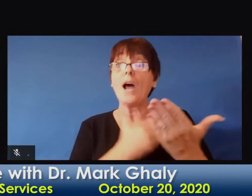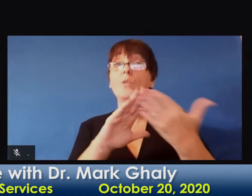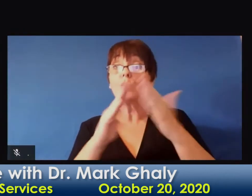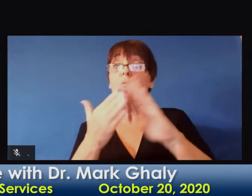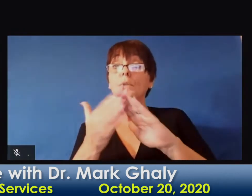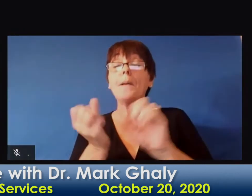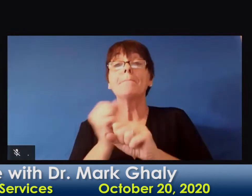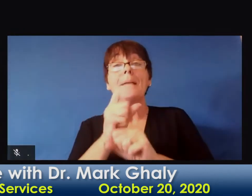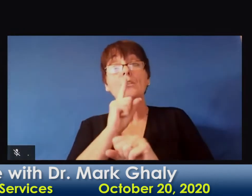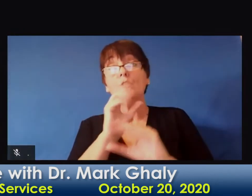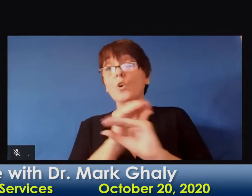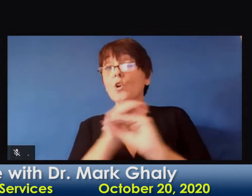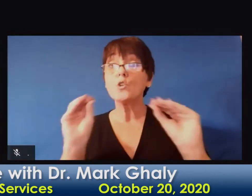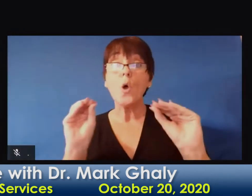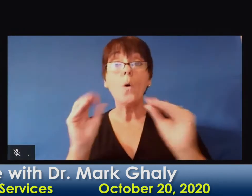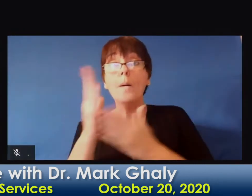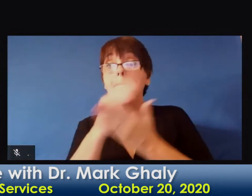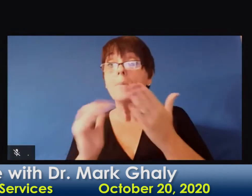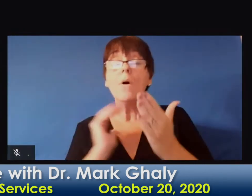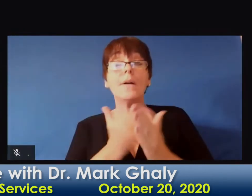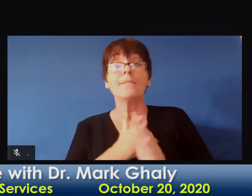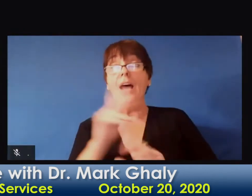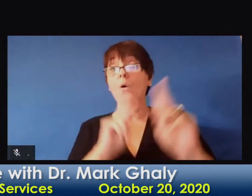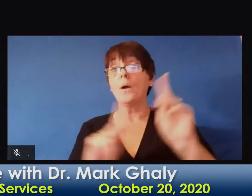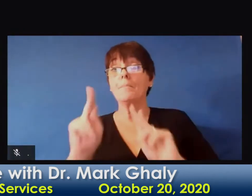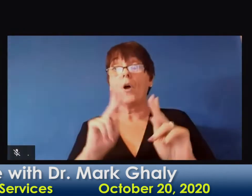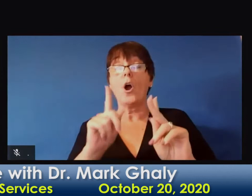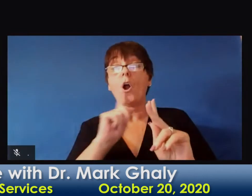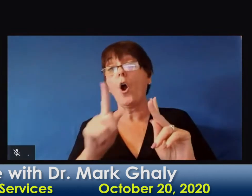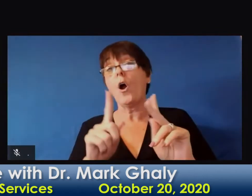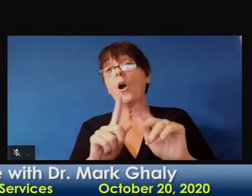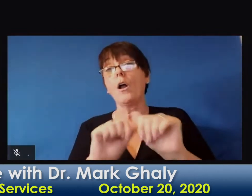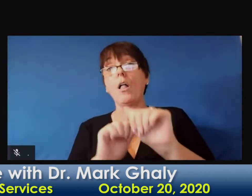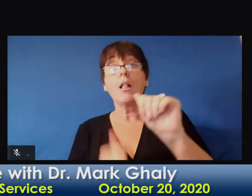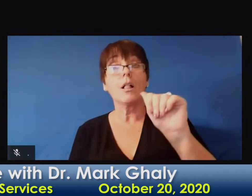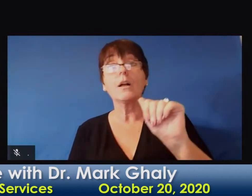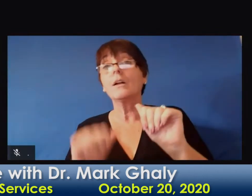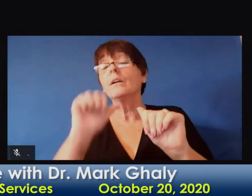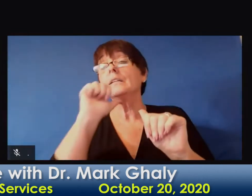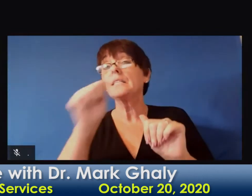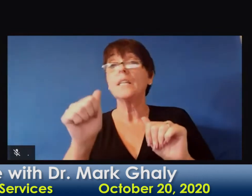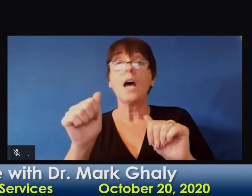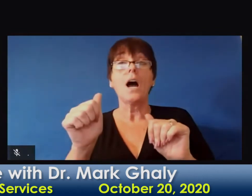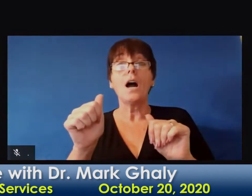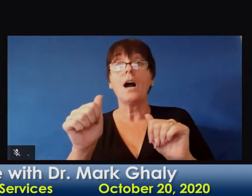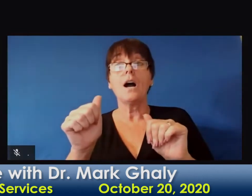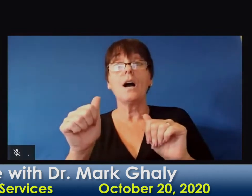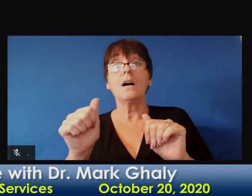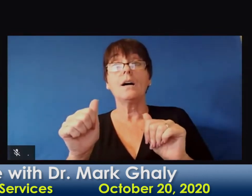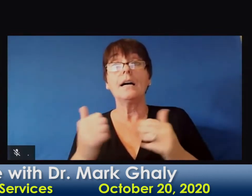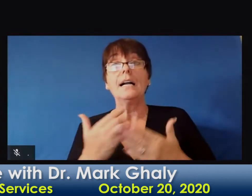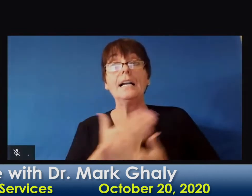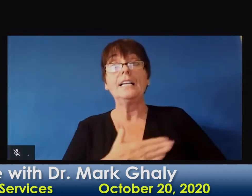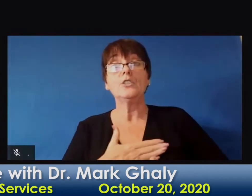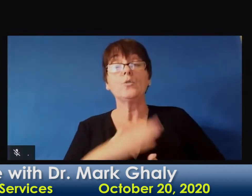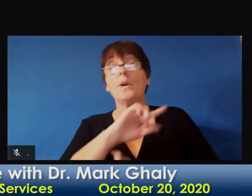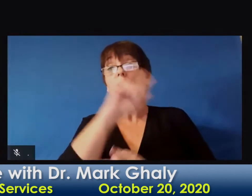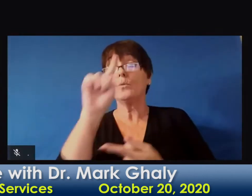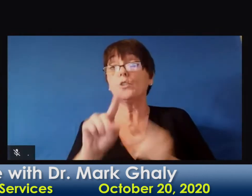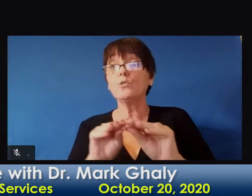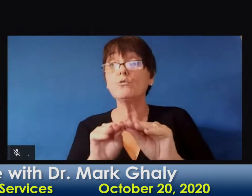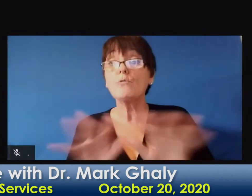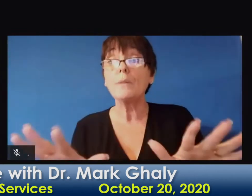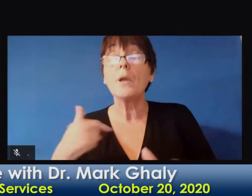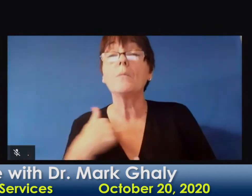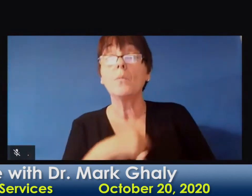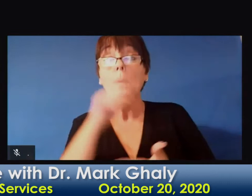that no part of our population is lagging or not sort of enjoying those reduced transmissions. But we